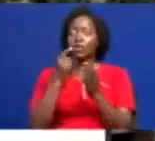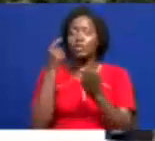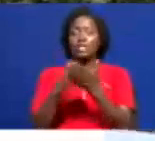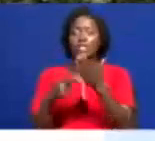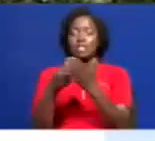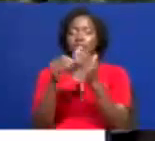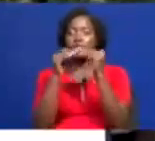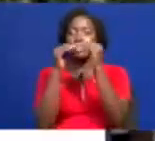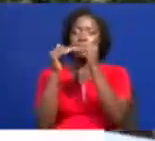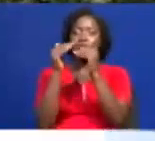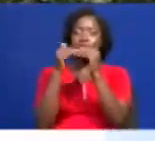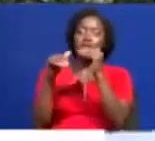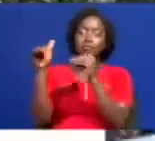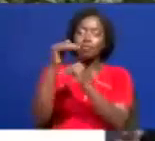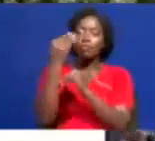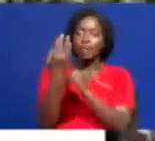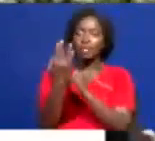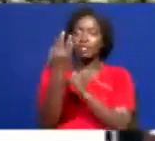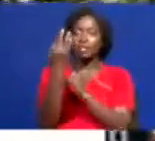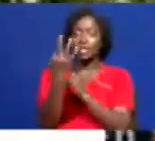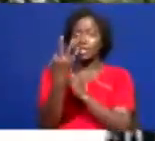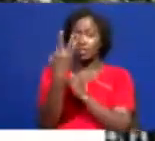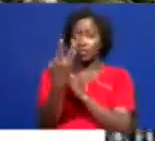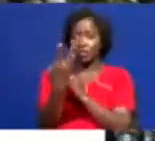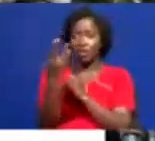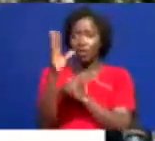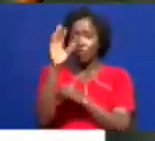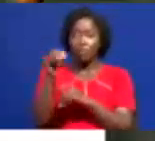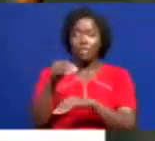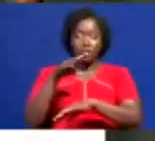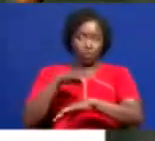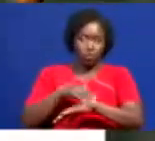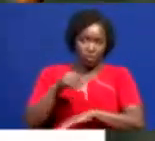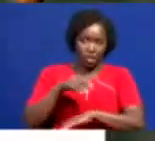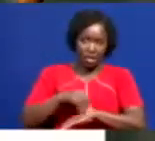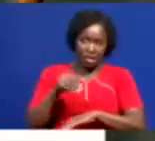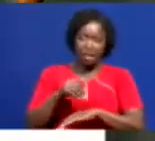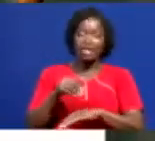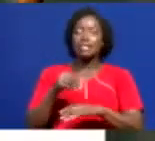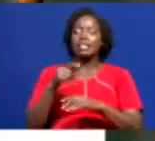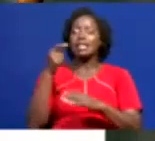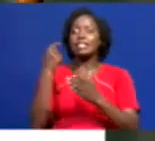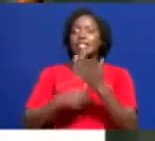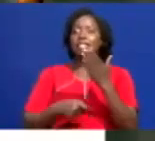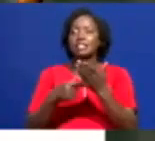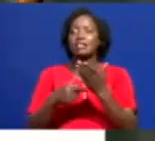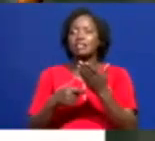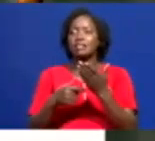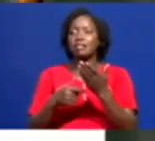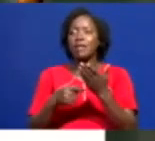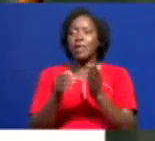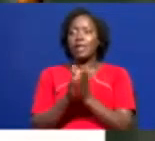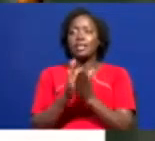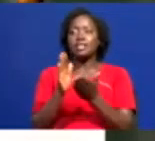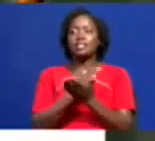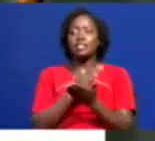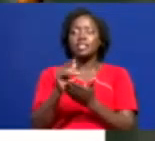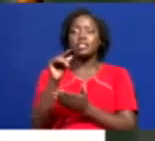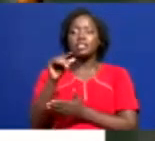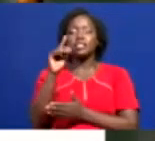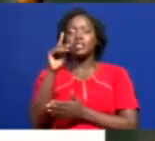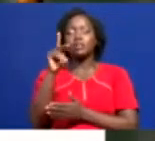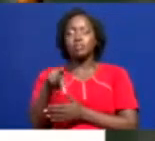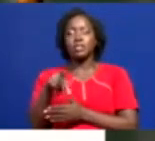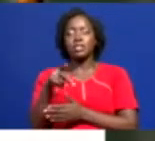taxation levels are above 34%. Sweden, their taxation level is revenue as a share of GDP is 45%.